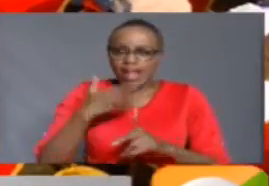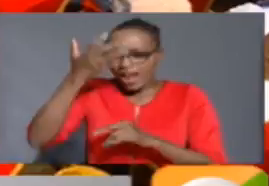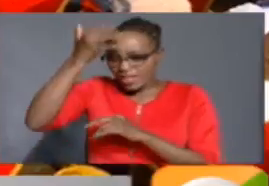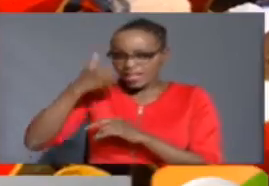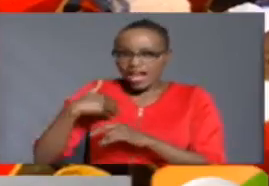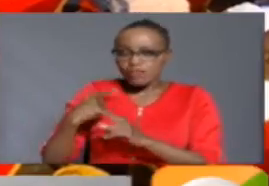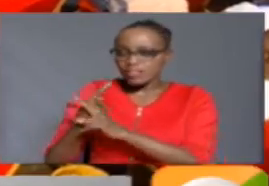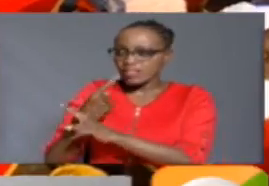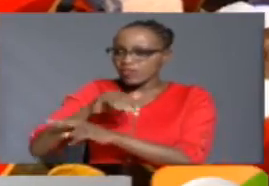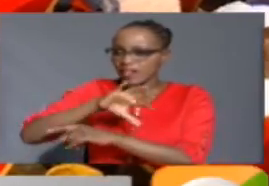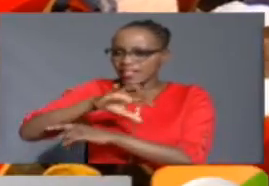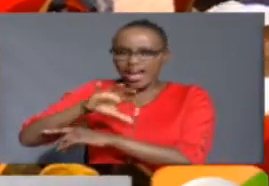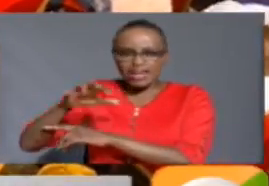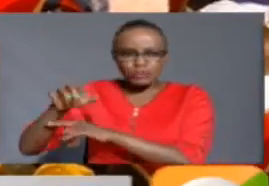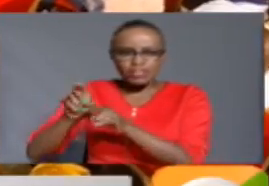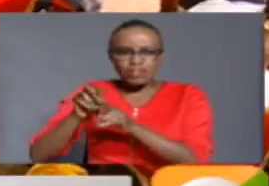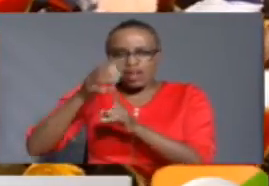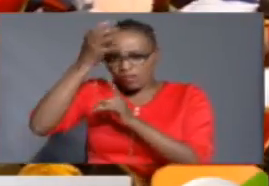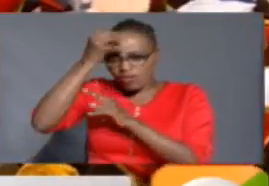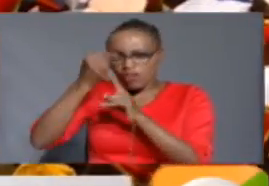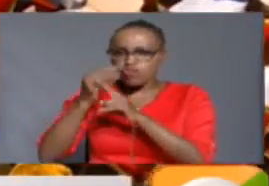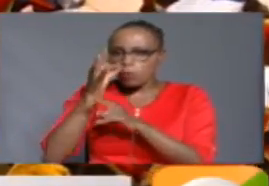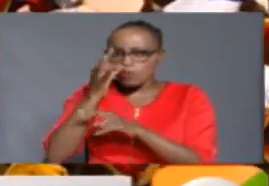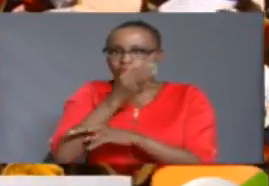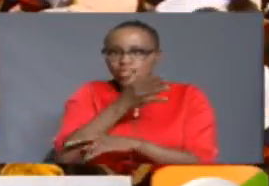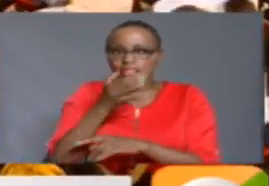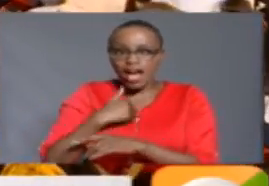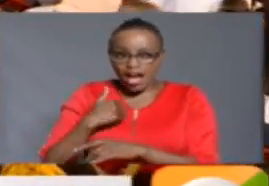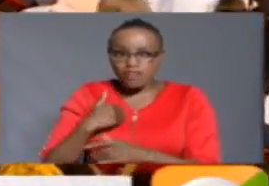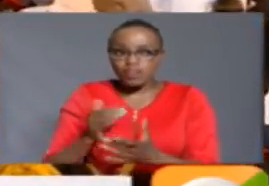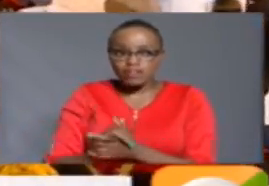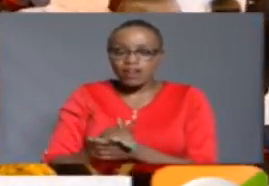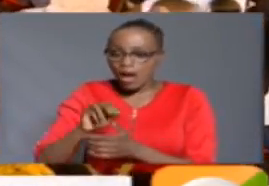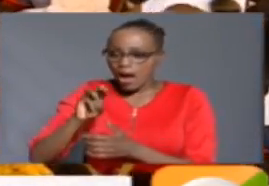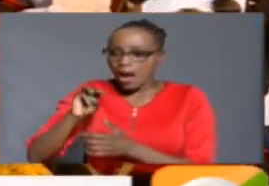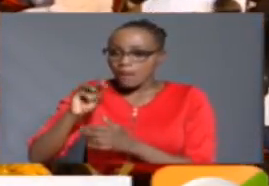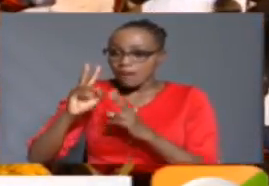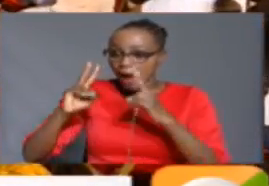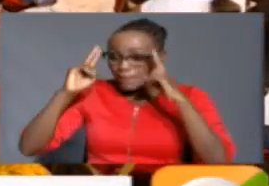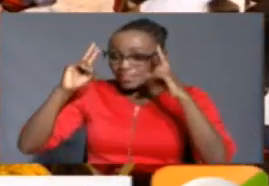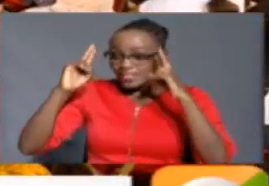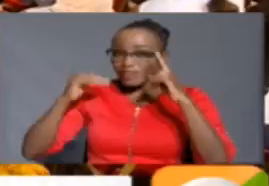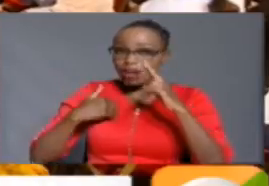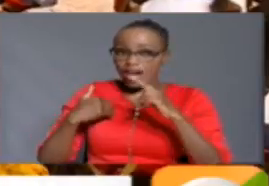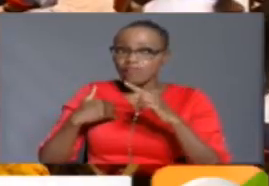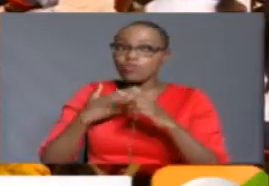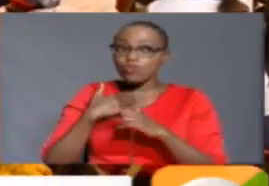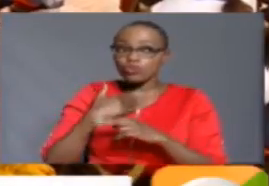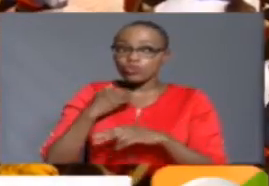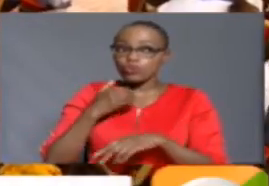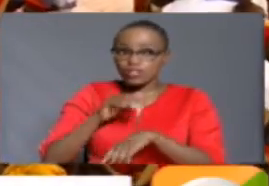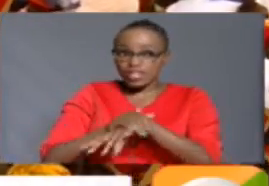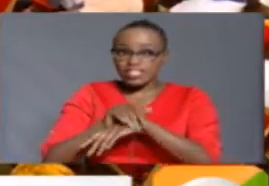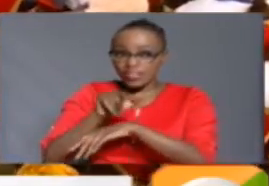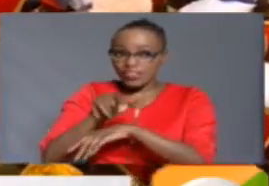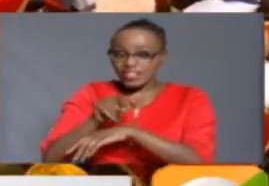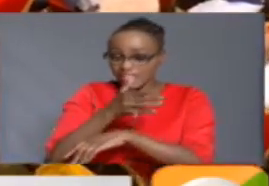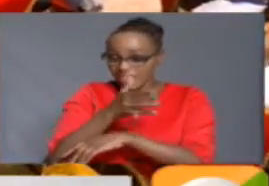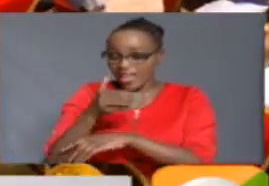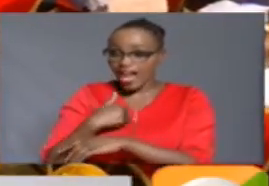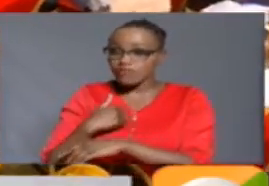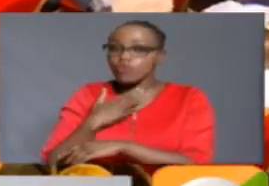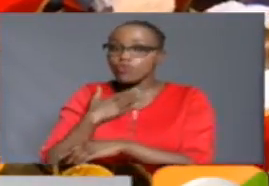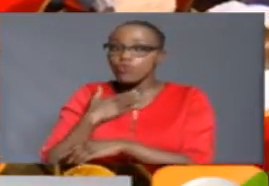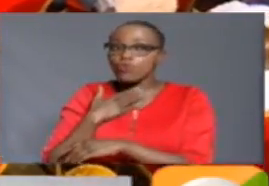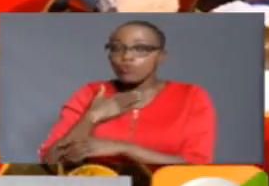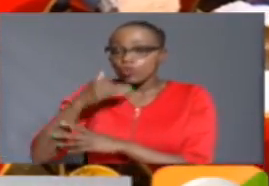all over the place. We have nurses from Nyeri as well, and Mashirima is with them. And we'd like to find out, Boni is also one of them here in the crowd. We'd like to find